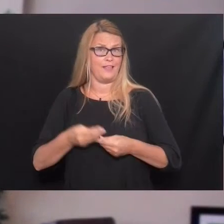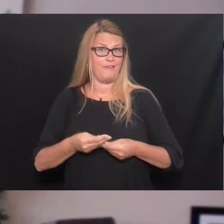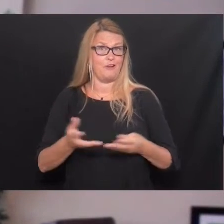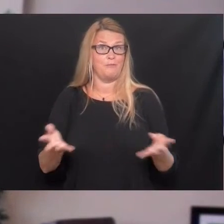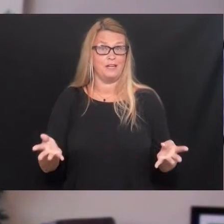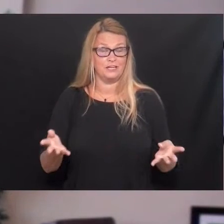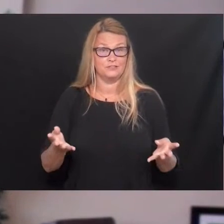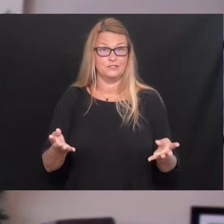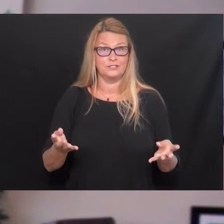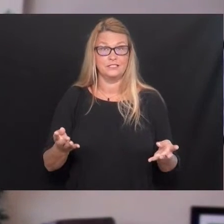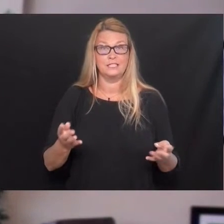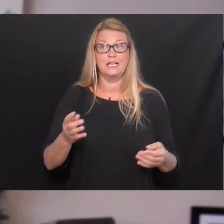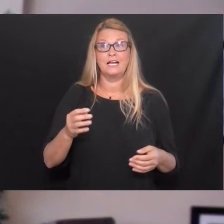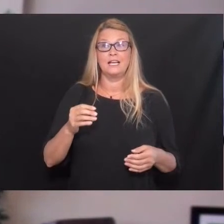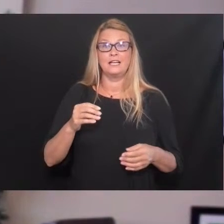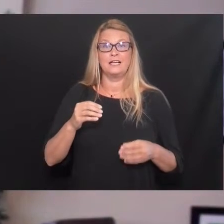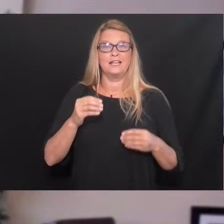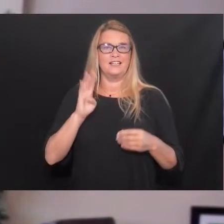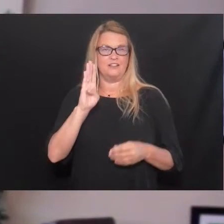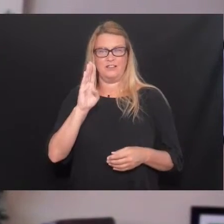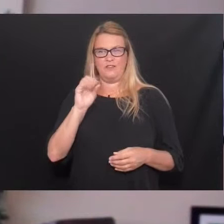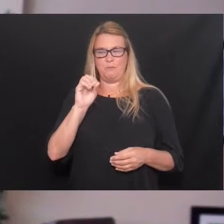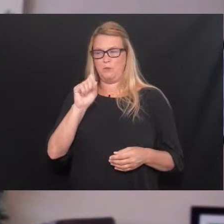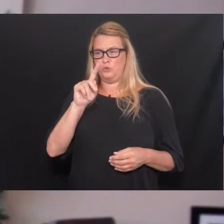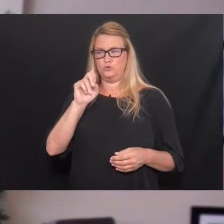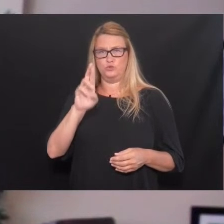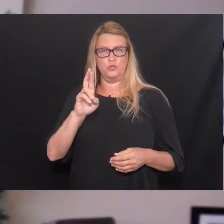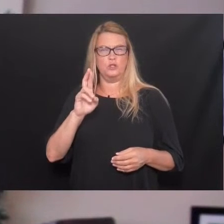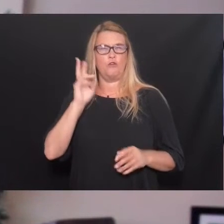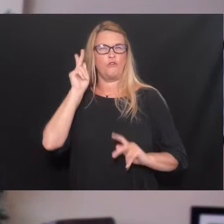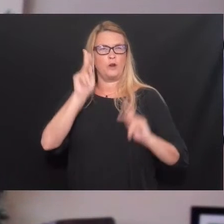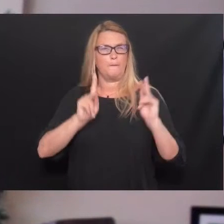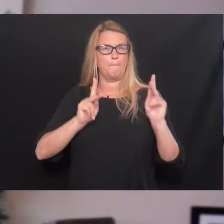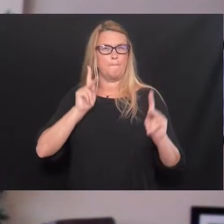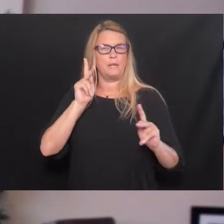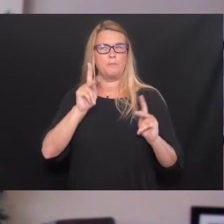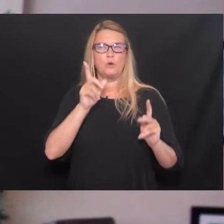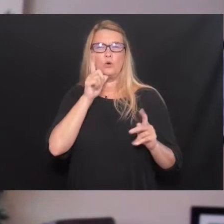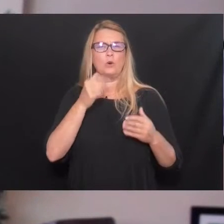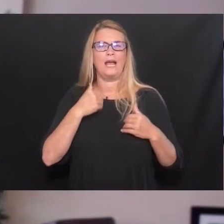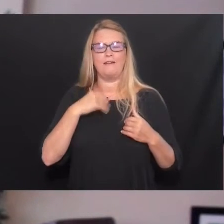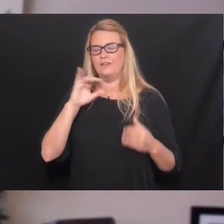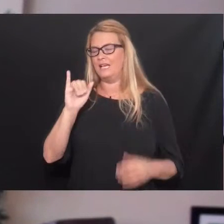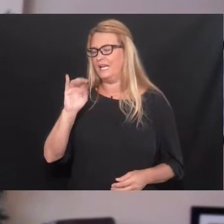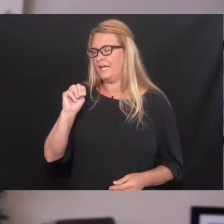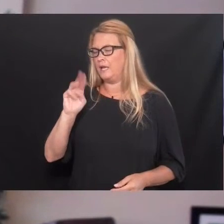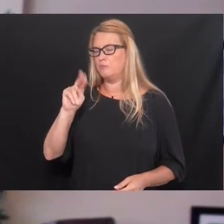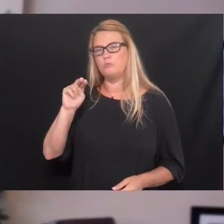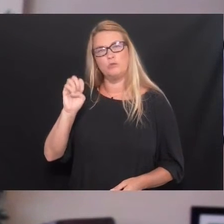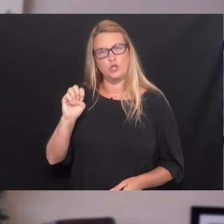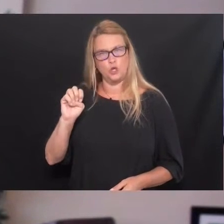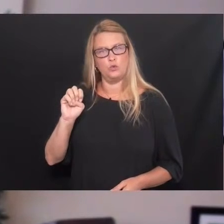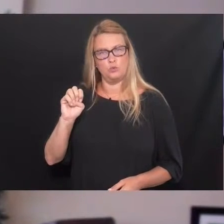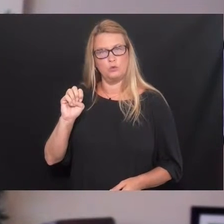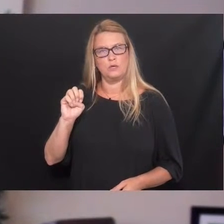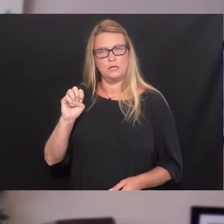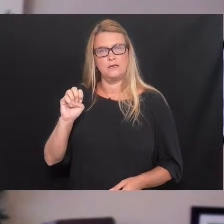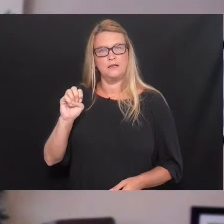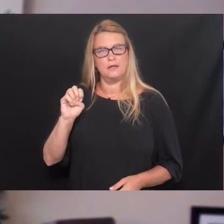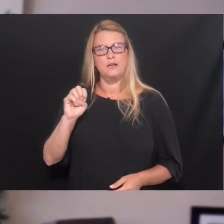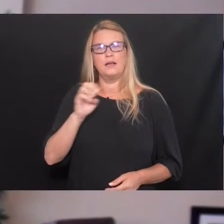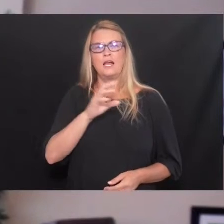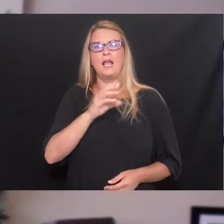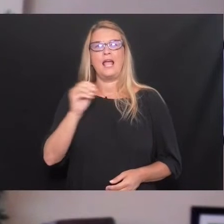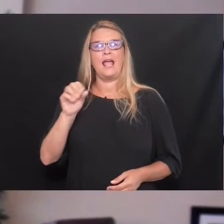third boost doses. These are not to people that are immunocompromised because of a medicine or immunocompromised because